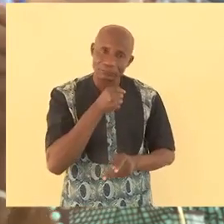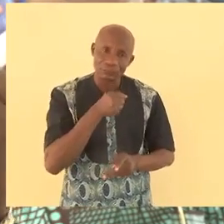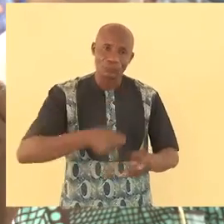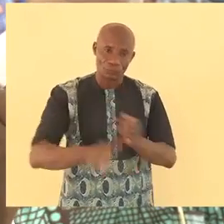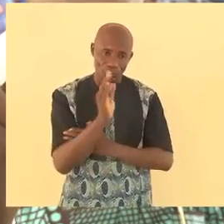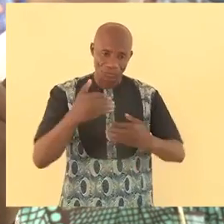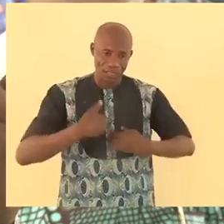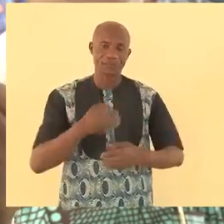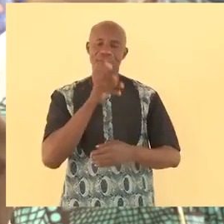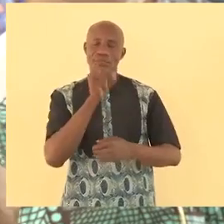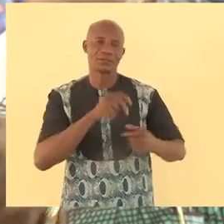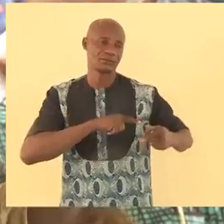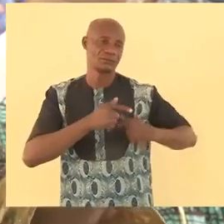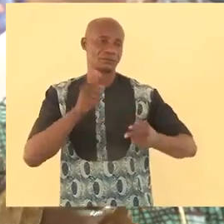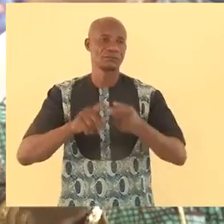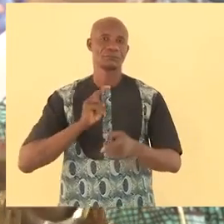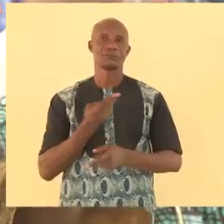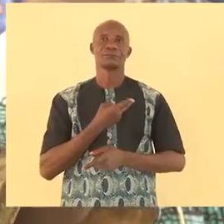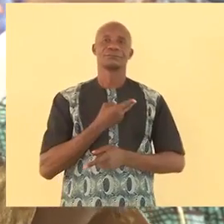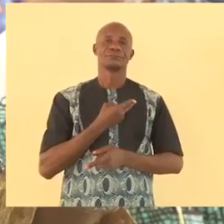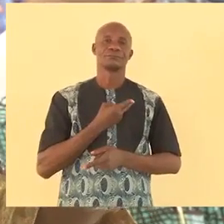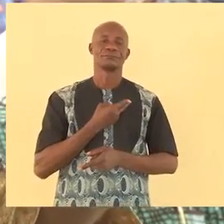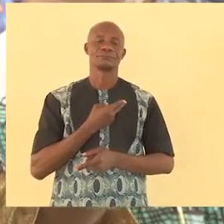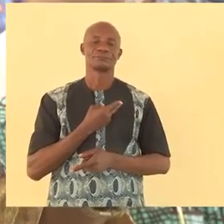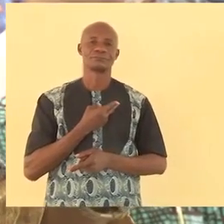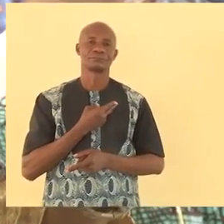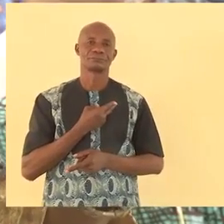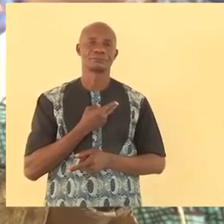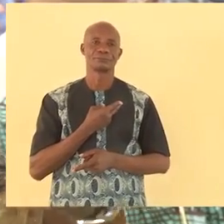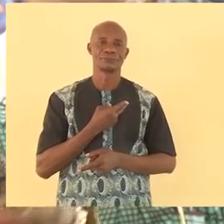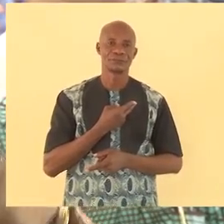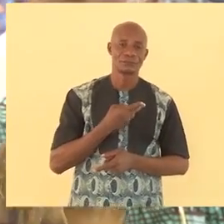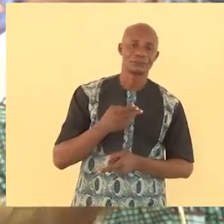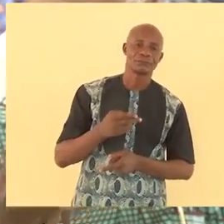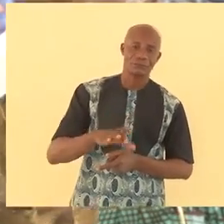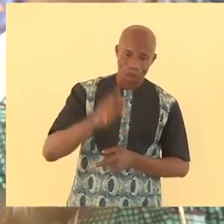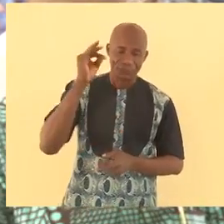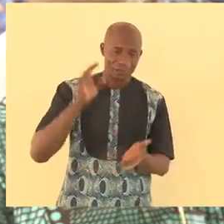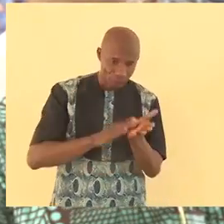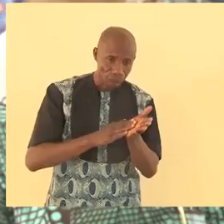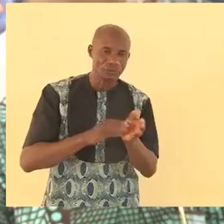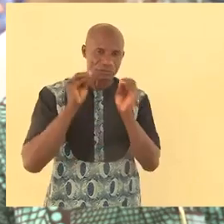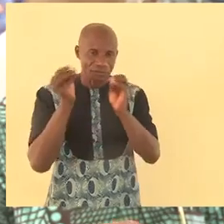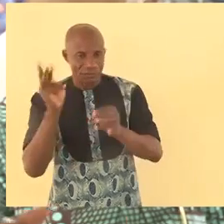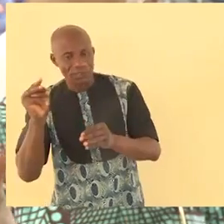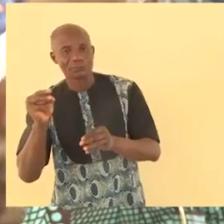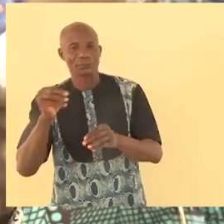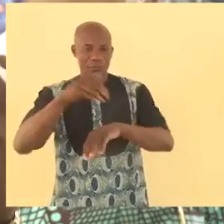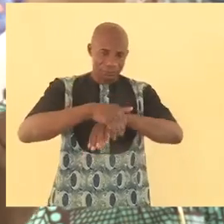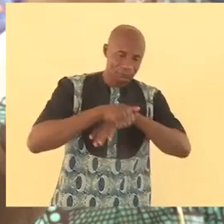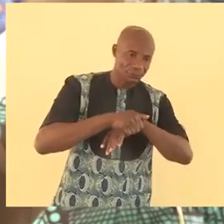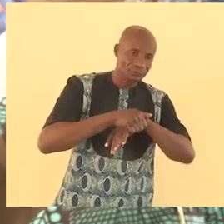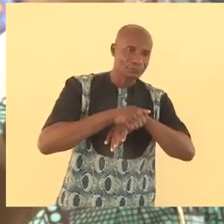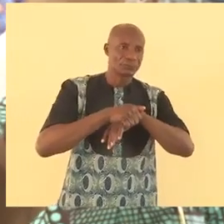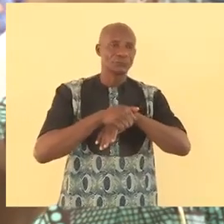God has been generous to us. Find a school, go and teach civil studies. Find a school, go and teach them English. Find